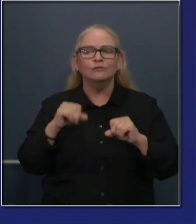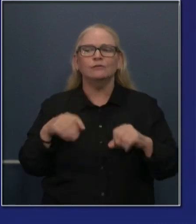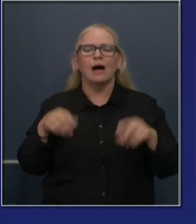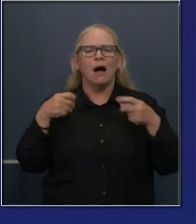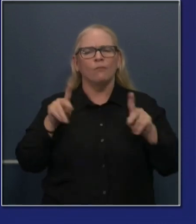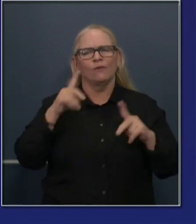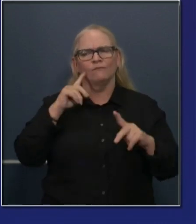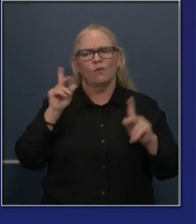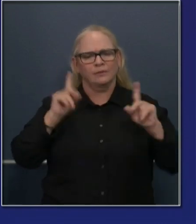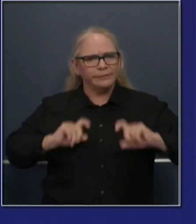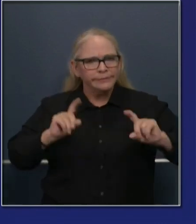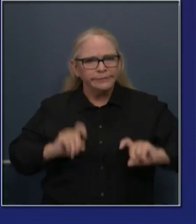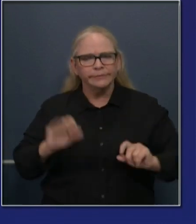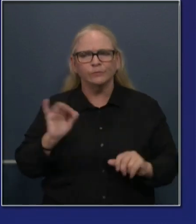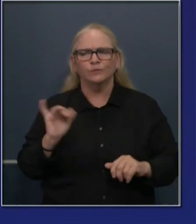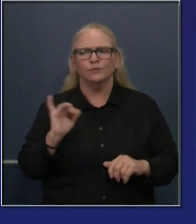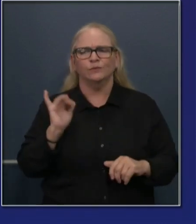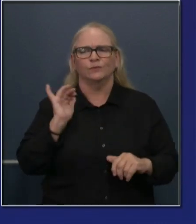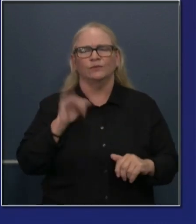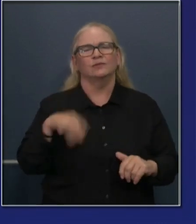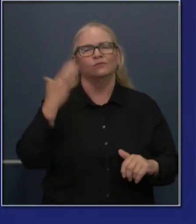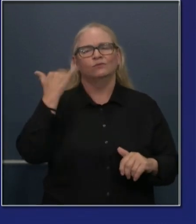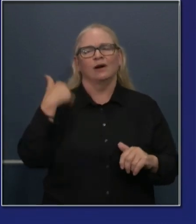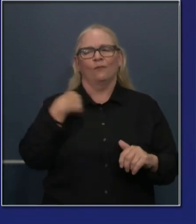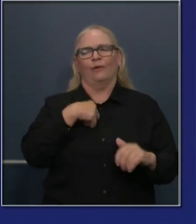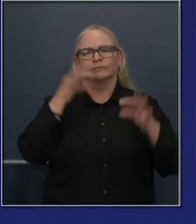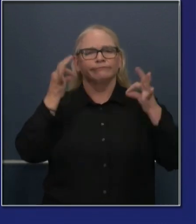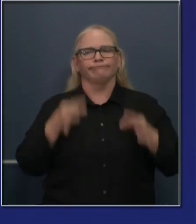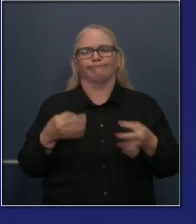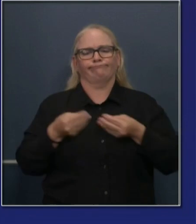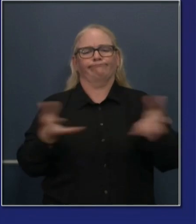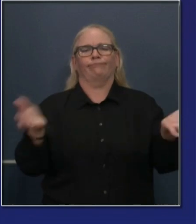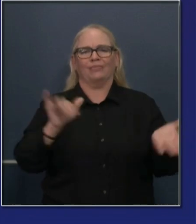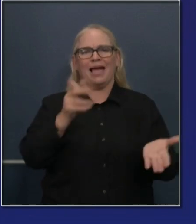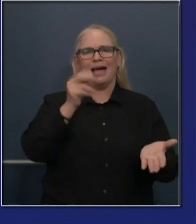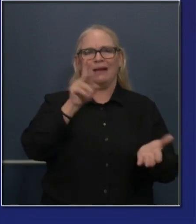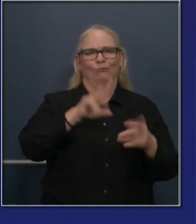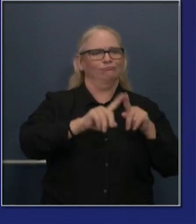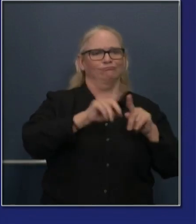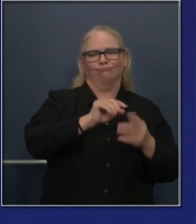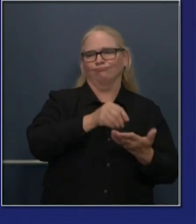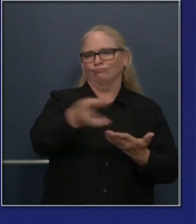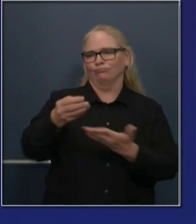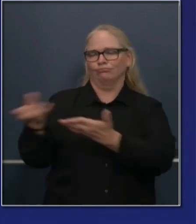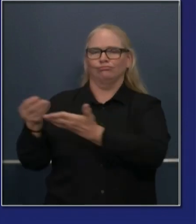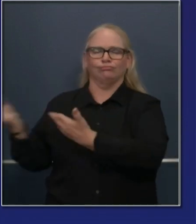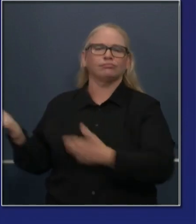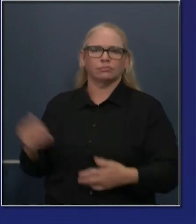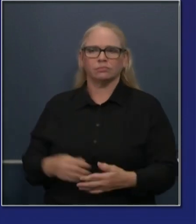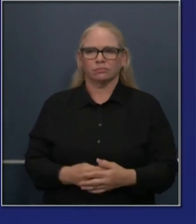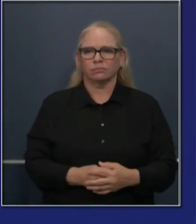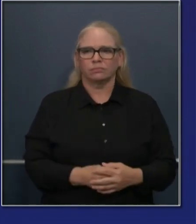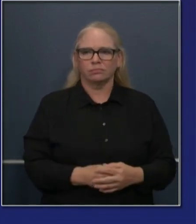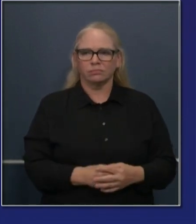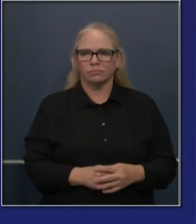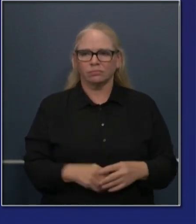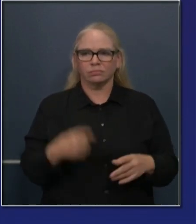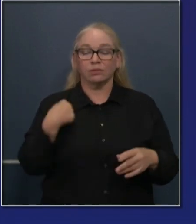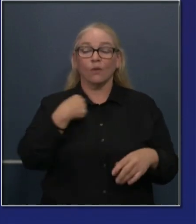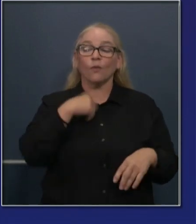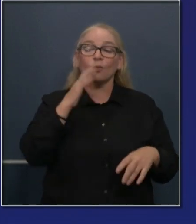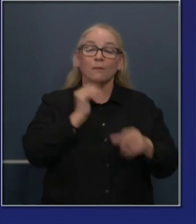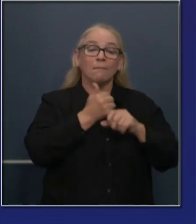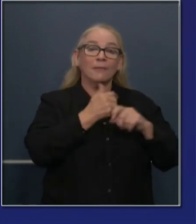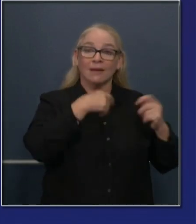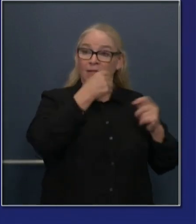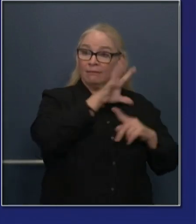purpose of the handbook that we're putting out today, and new tutorials and Q&As that we'll be putting out